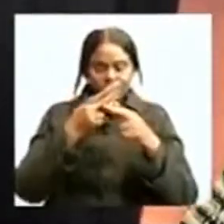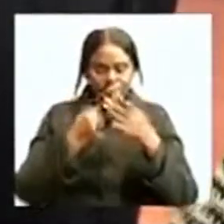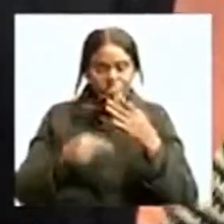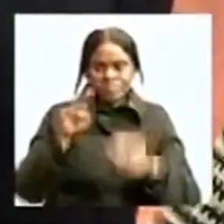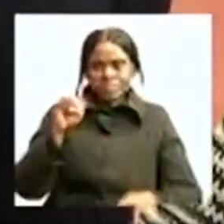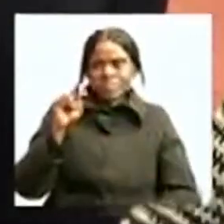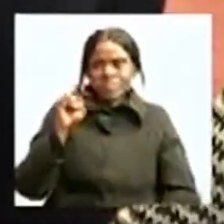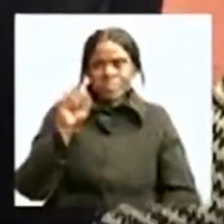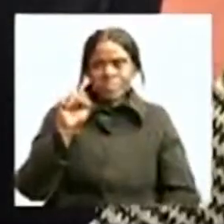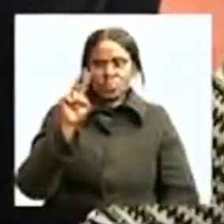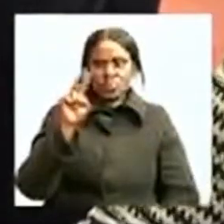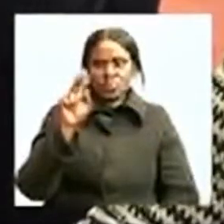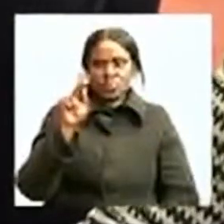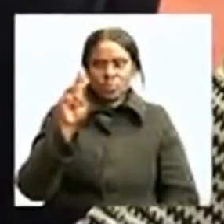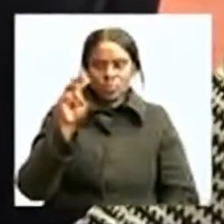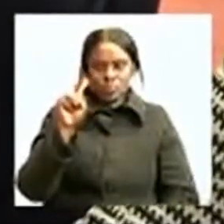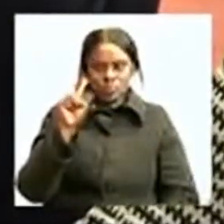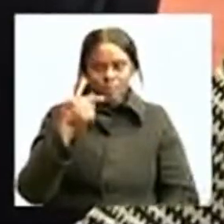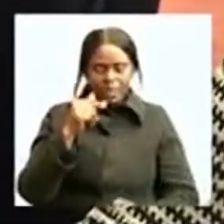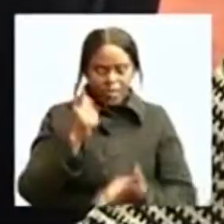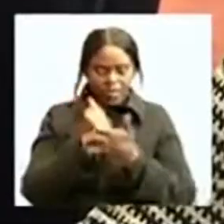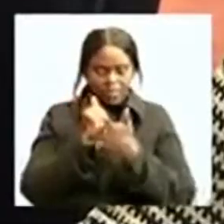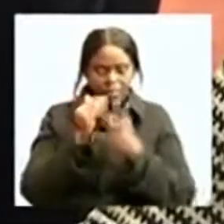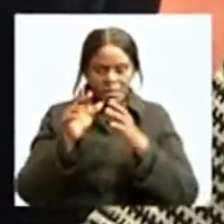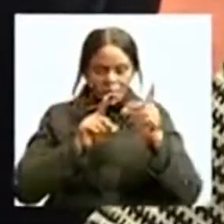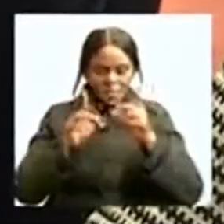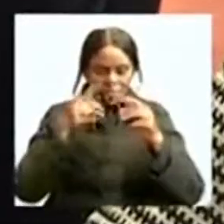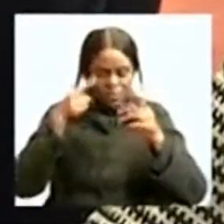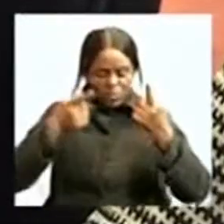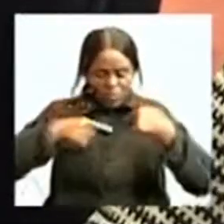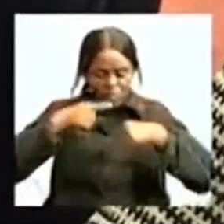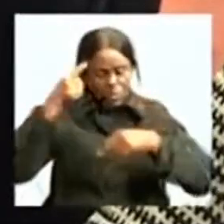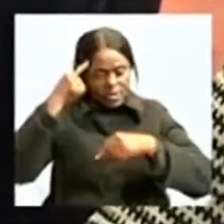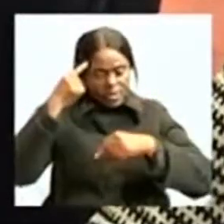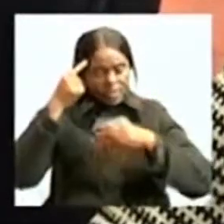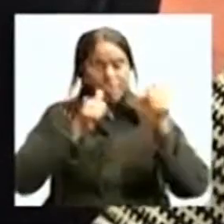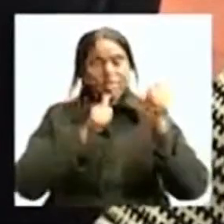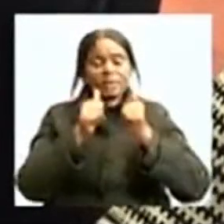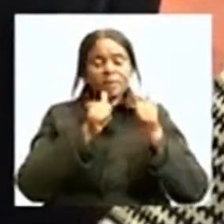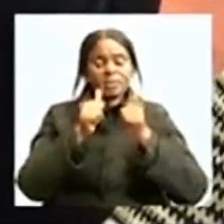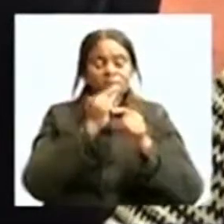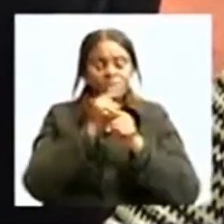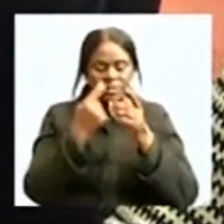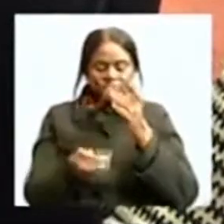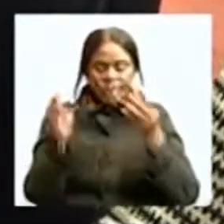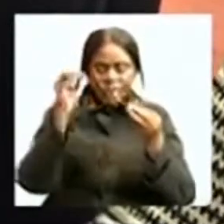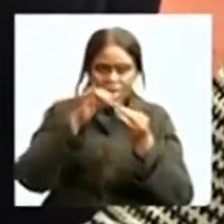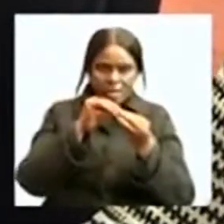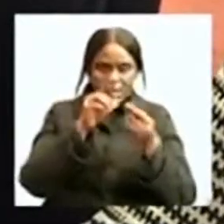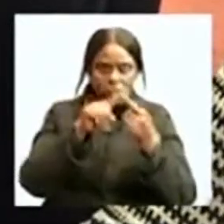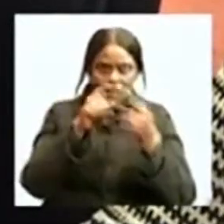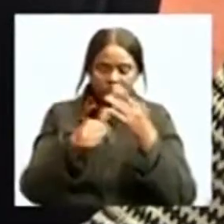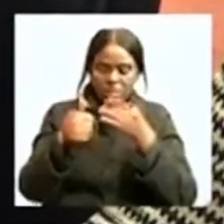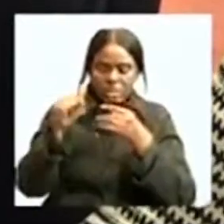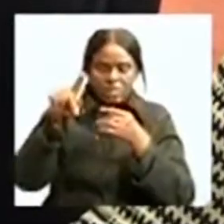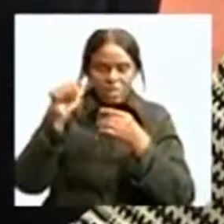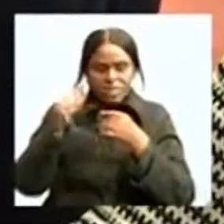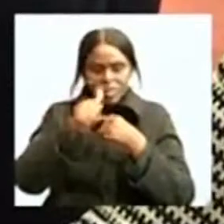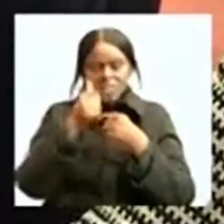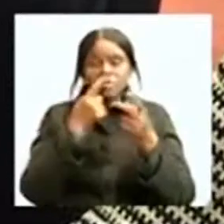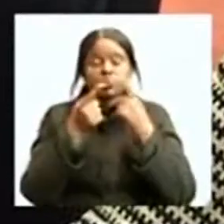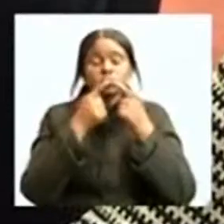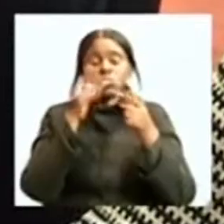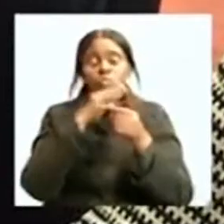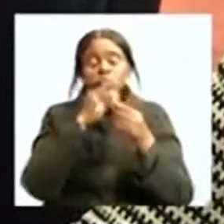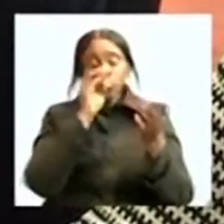Msukuma, Assistant Director for Local Government Administration. Just to augment what PS said in terms of